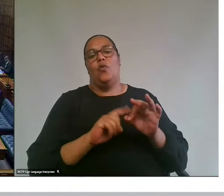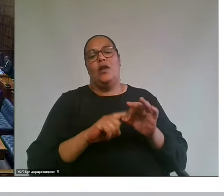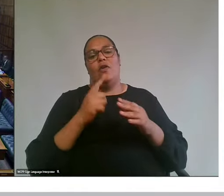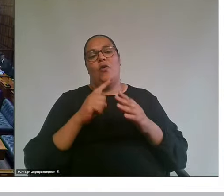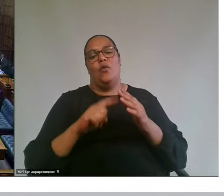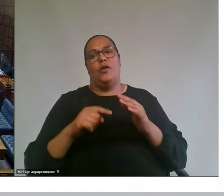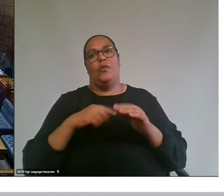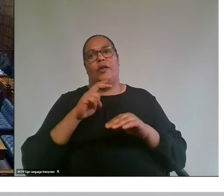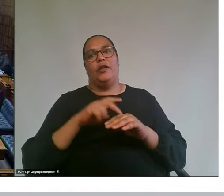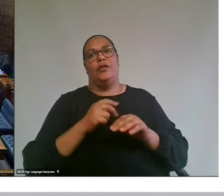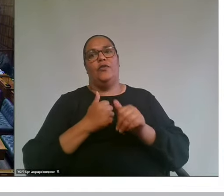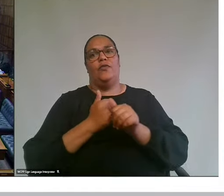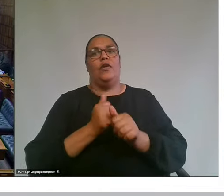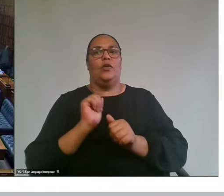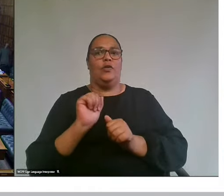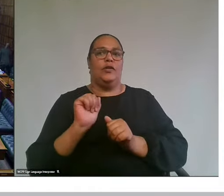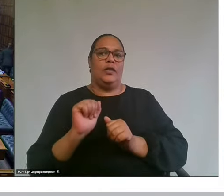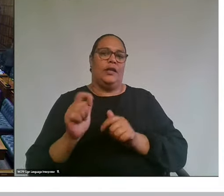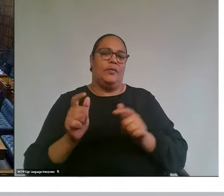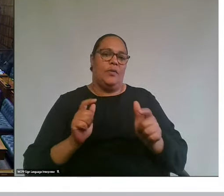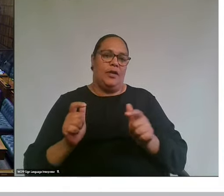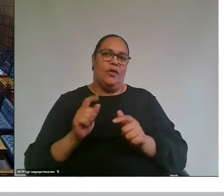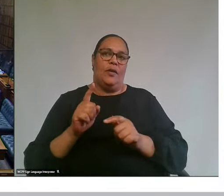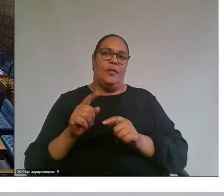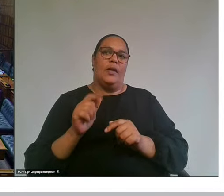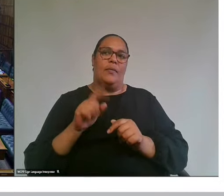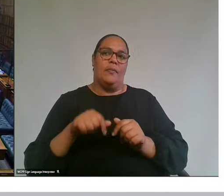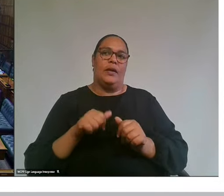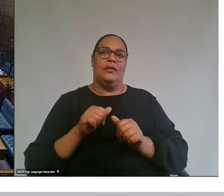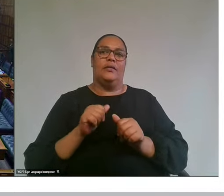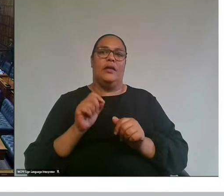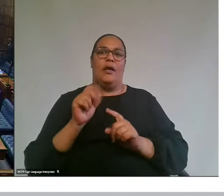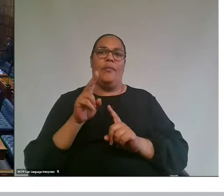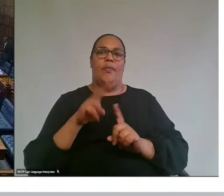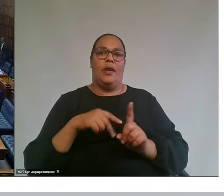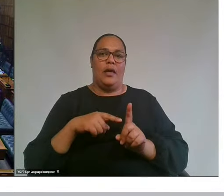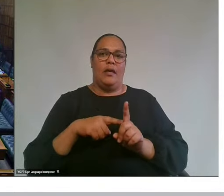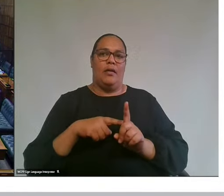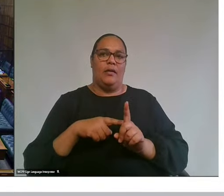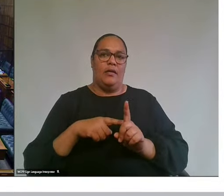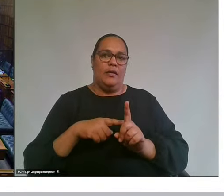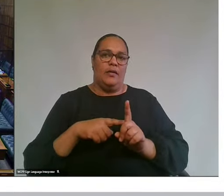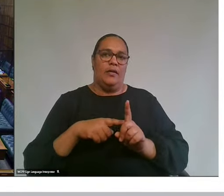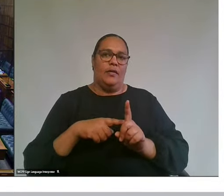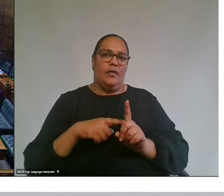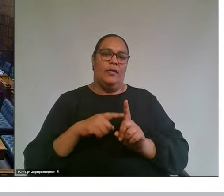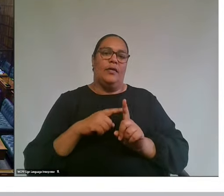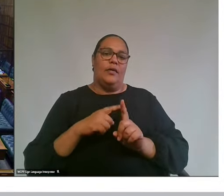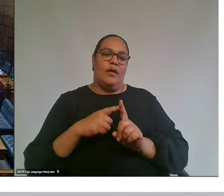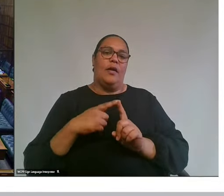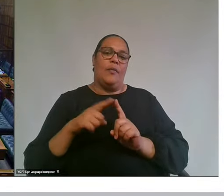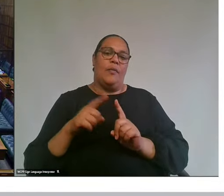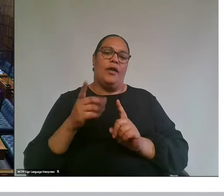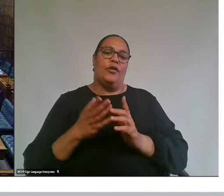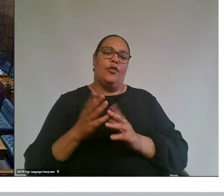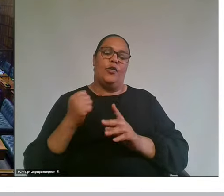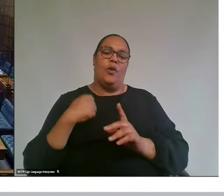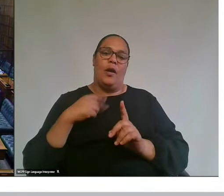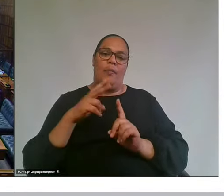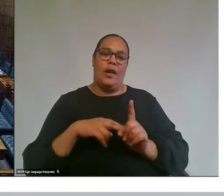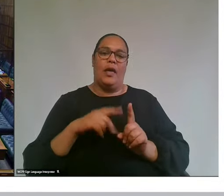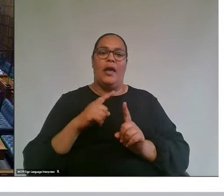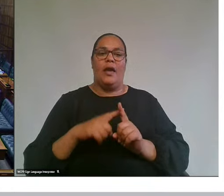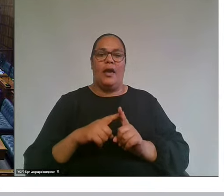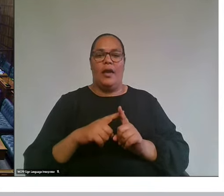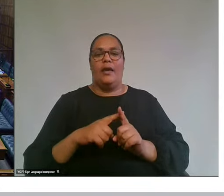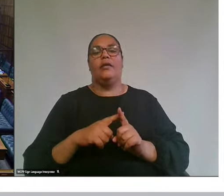we had to follow consequence management the we had to apply the um consequence management framework um we applied it and two people